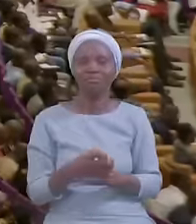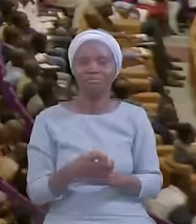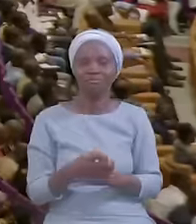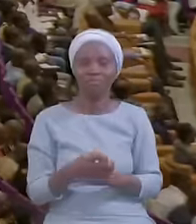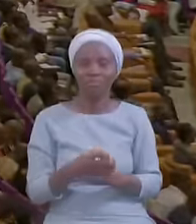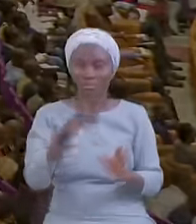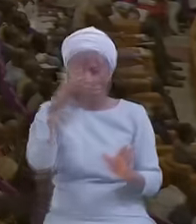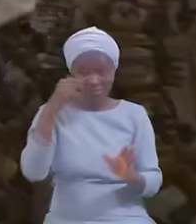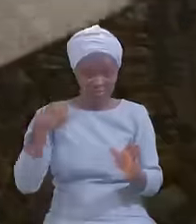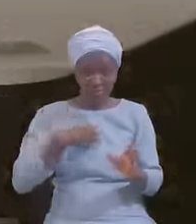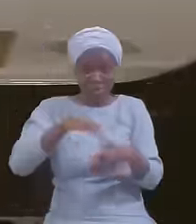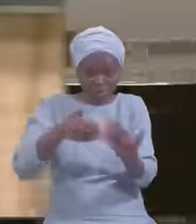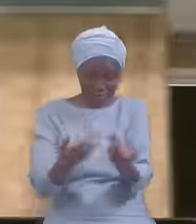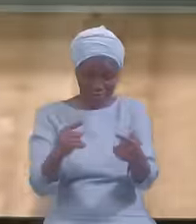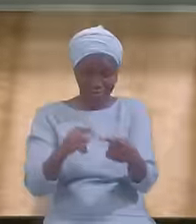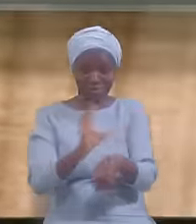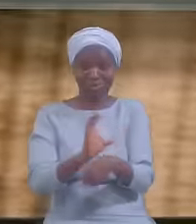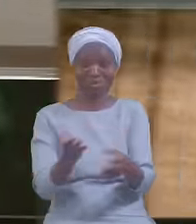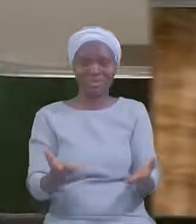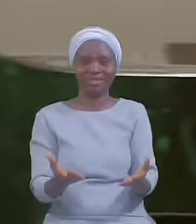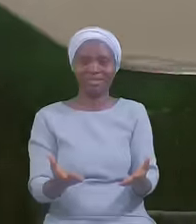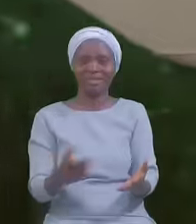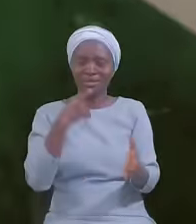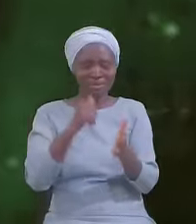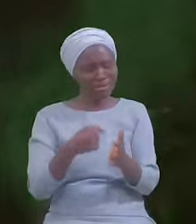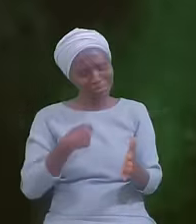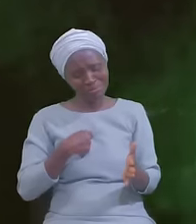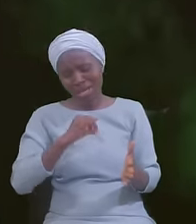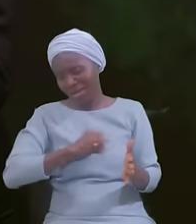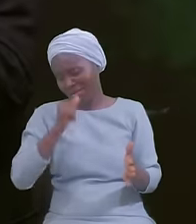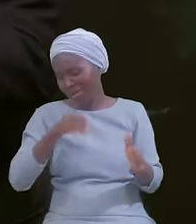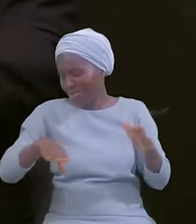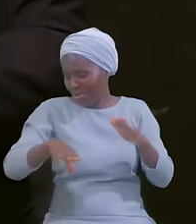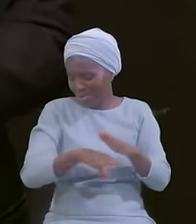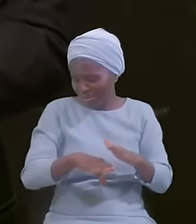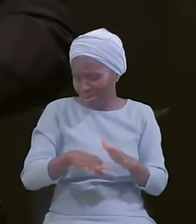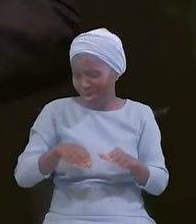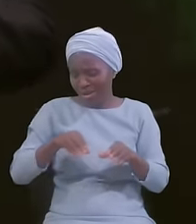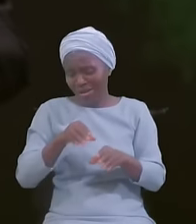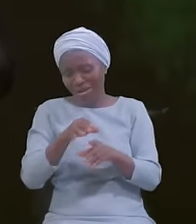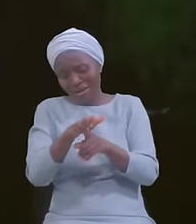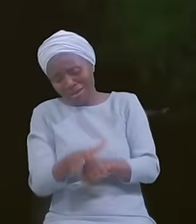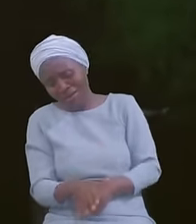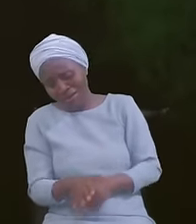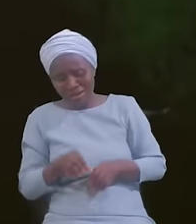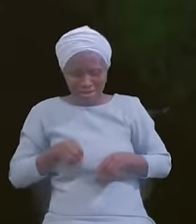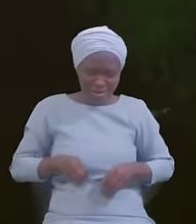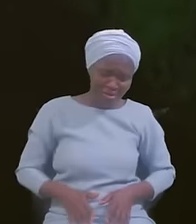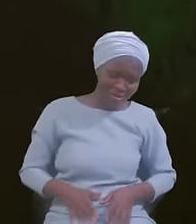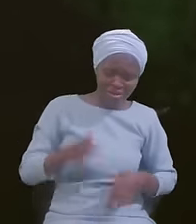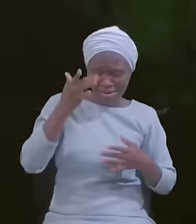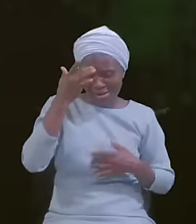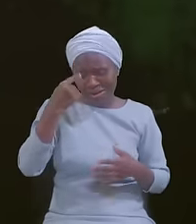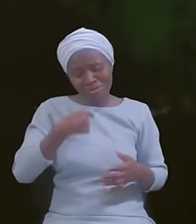to church and they say, I am under oppression, I am under sickness, I'm under a